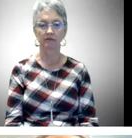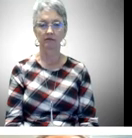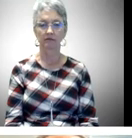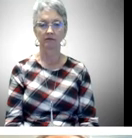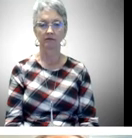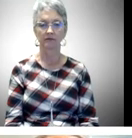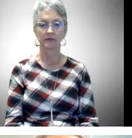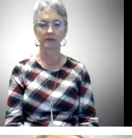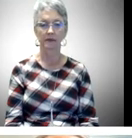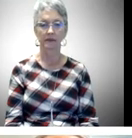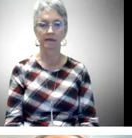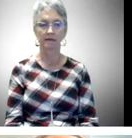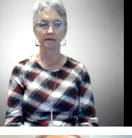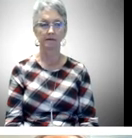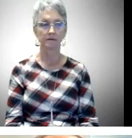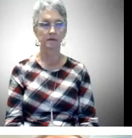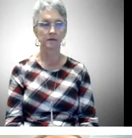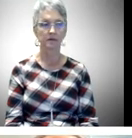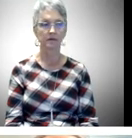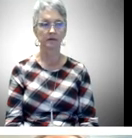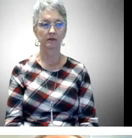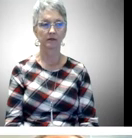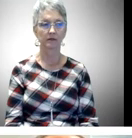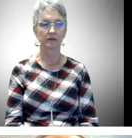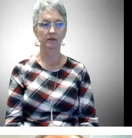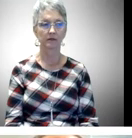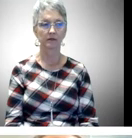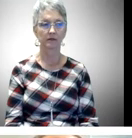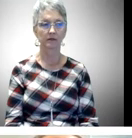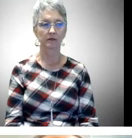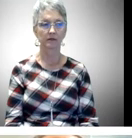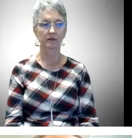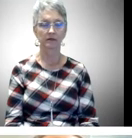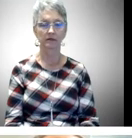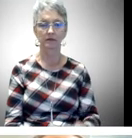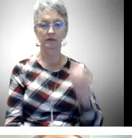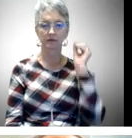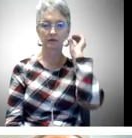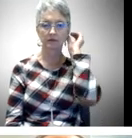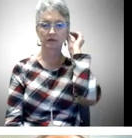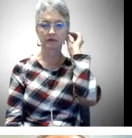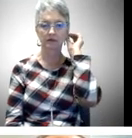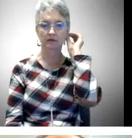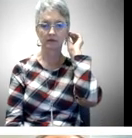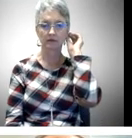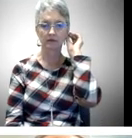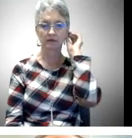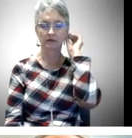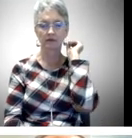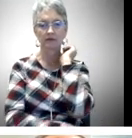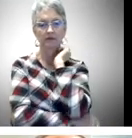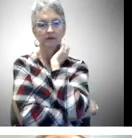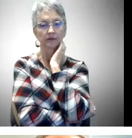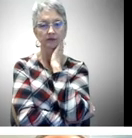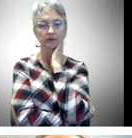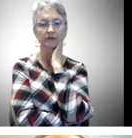disabilities or under a guardianship have a right to request a hearing and appear in court when the court